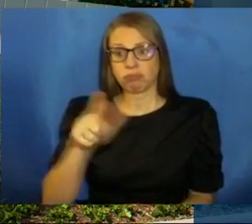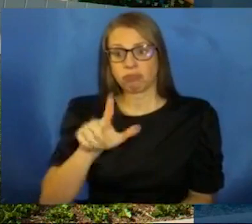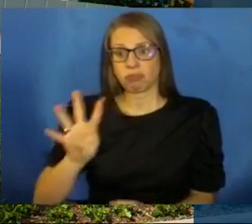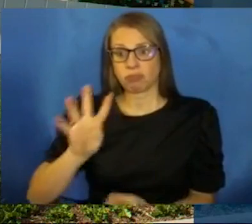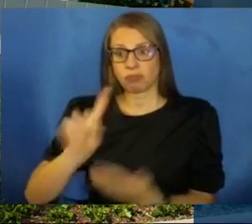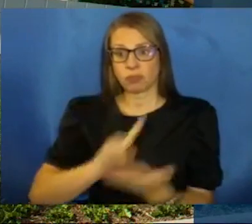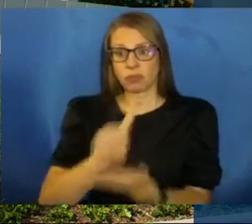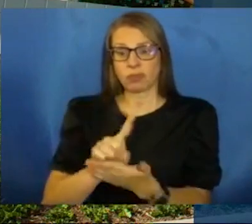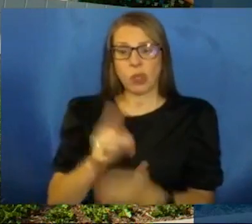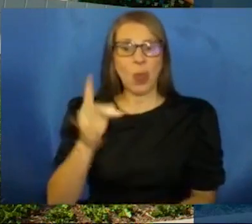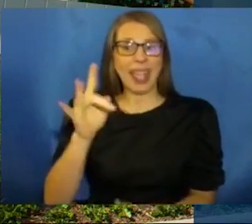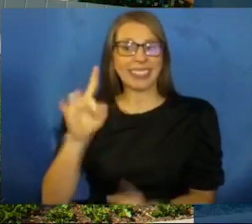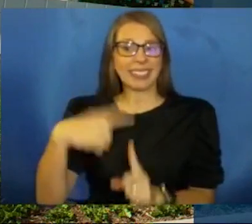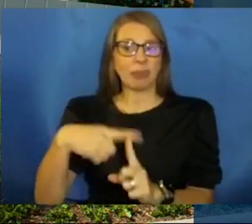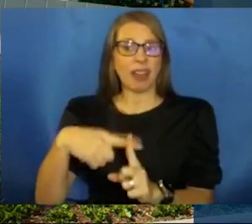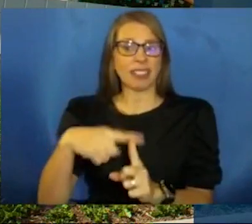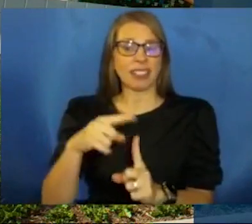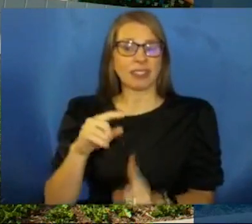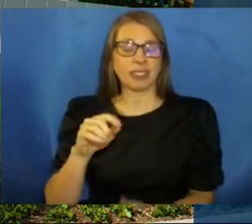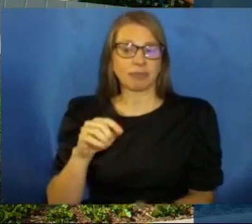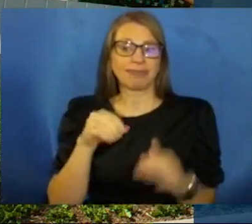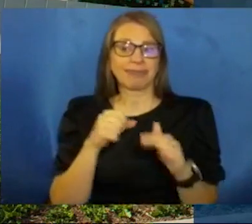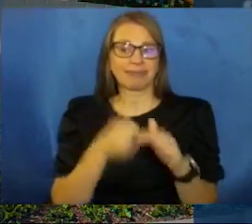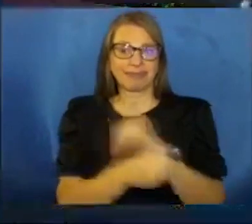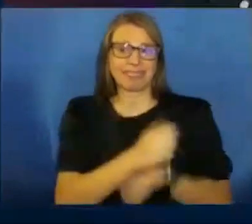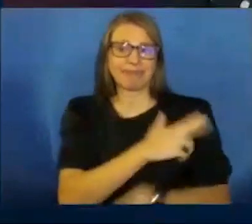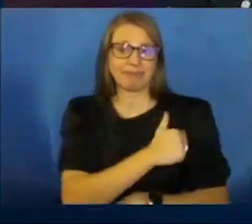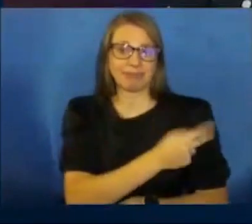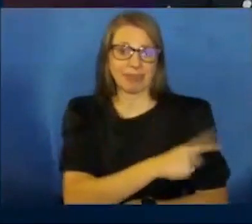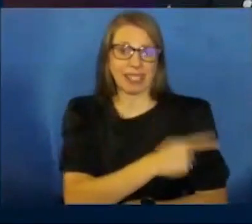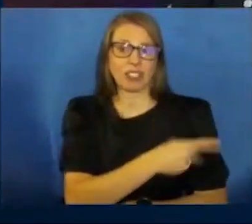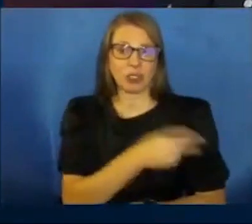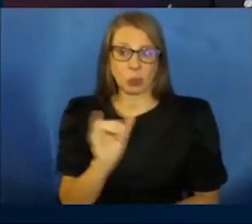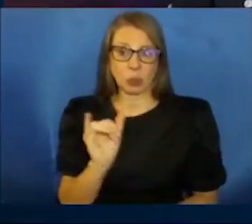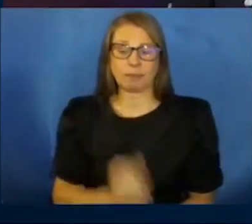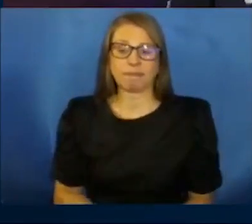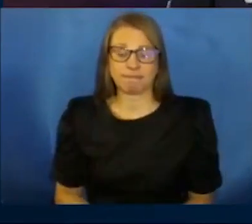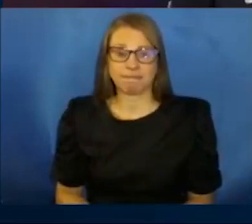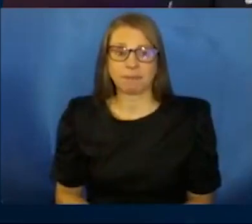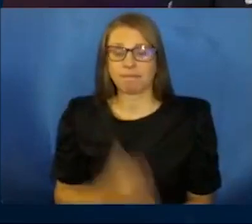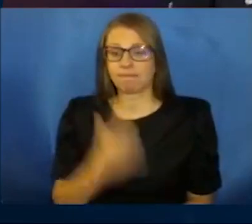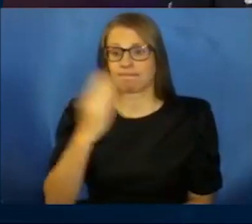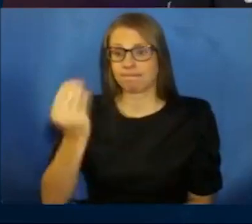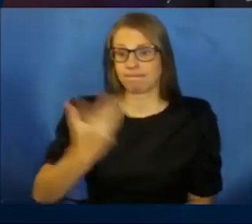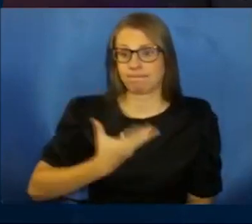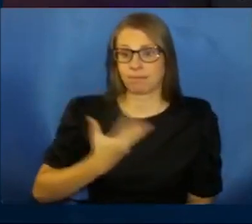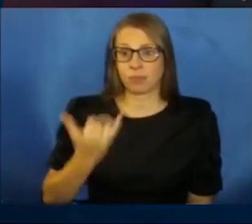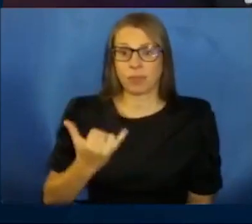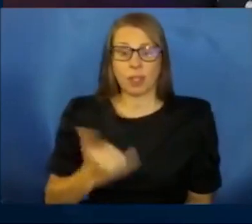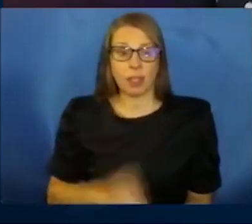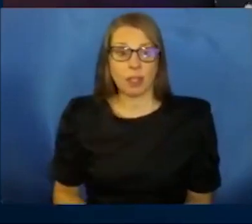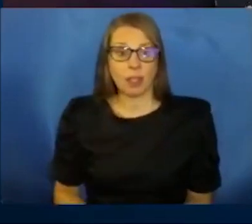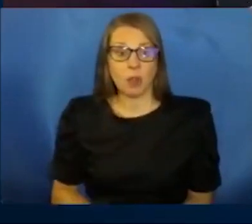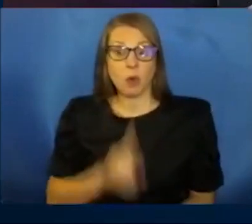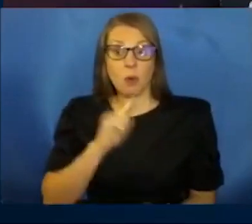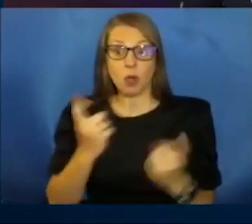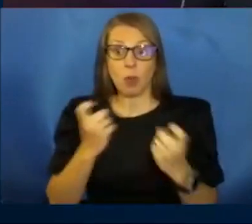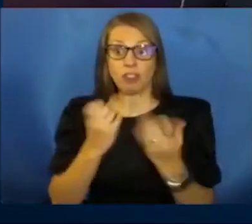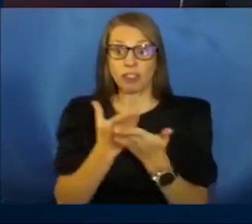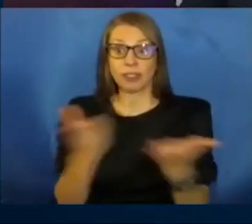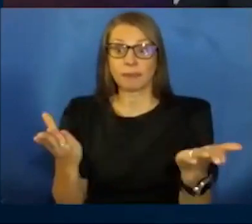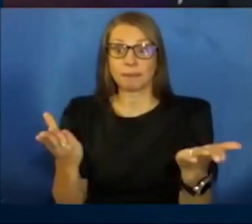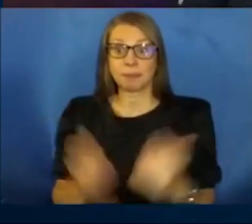positive inpatients at their facility as well. All right, Doc Hawk, thanks for that update today. Do we have any reporter questions on the line?